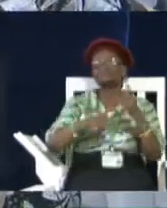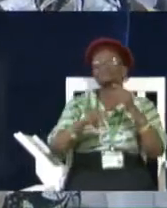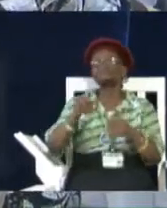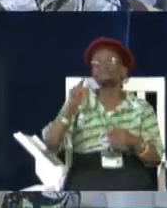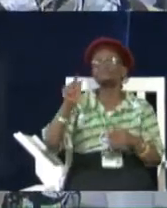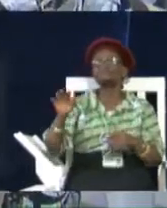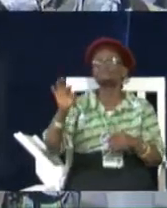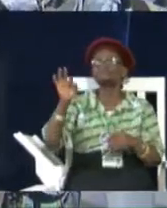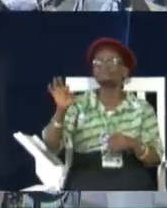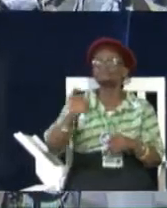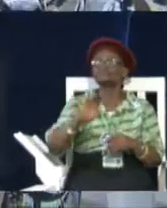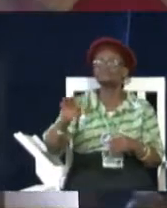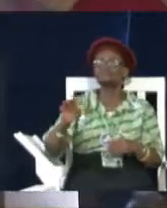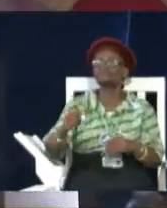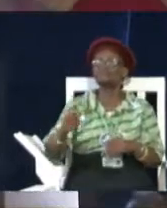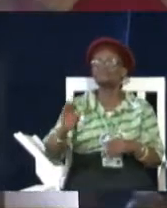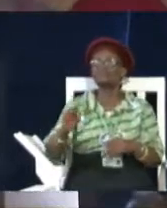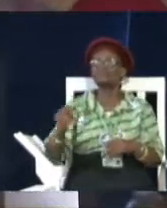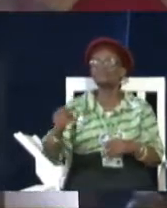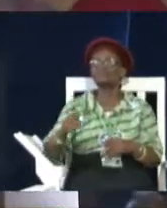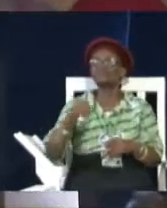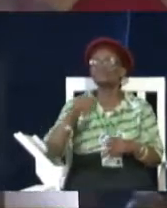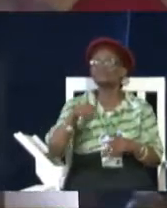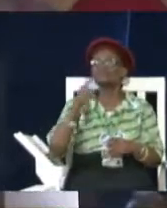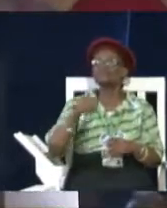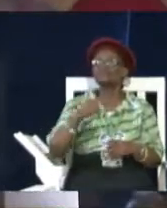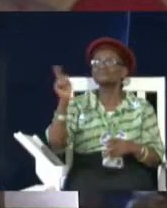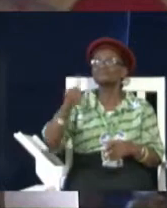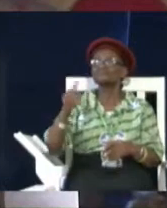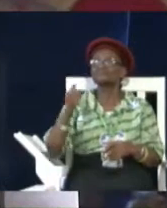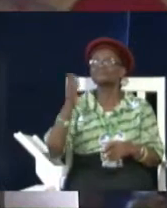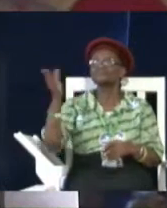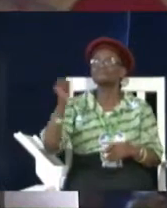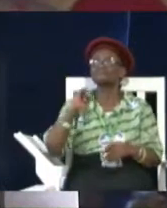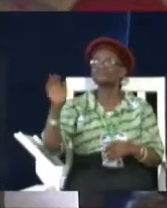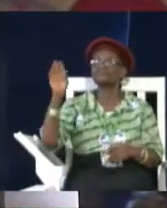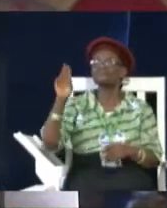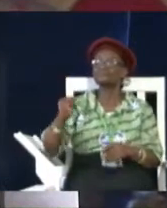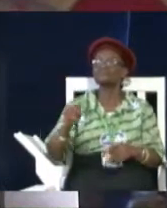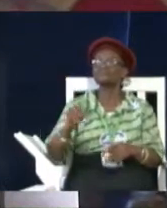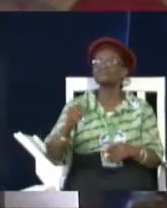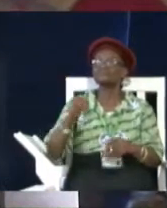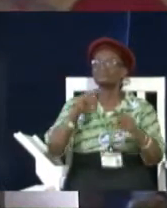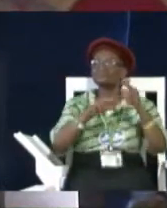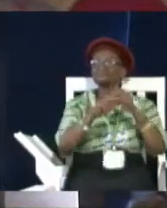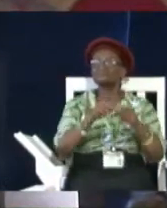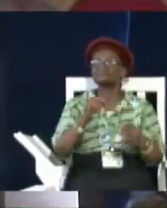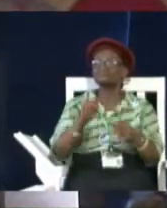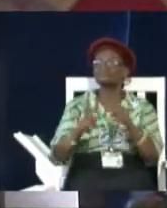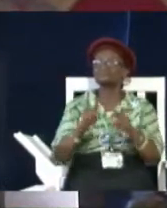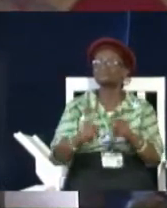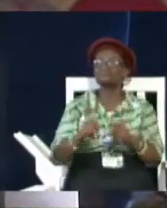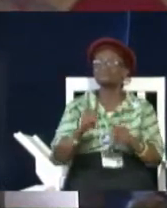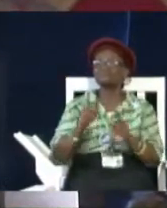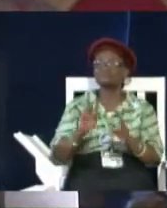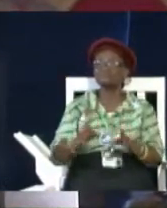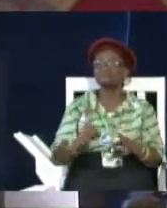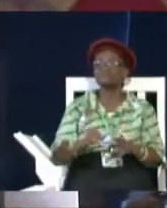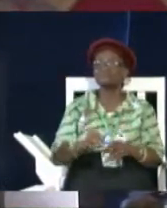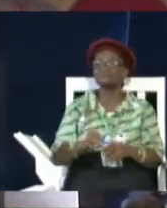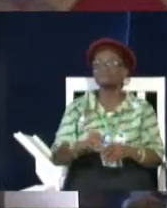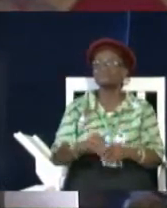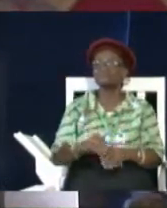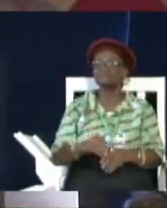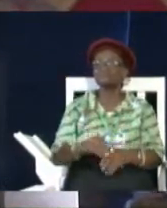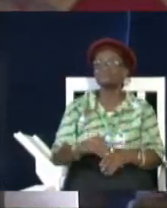Proverbs 29 verse 18 says, "Where there is no vision, people perish." So you can see, and I can go on and